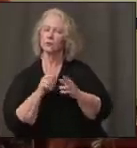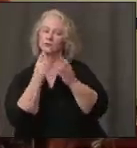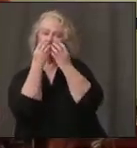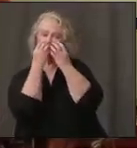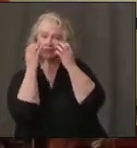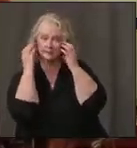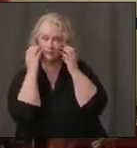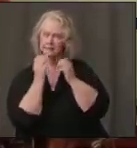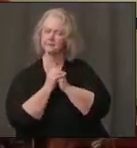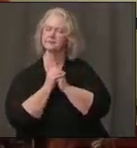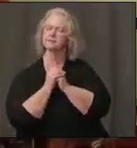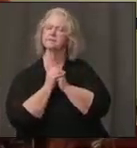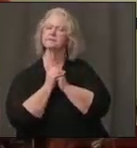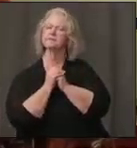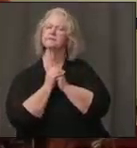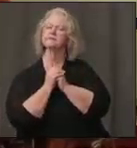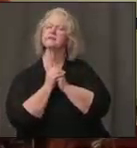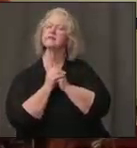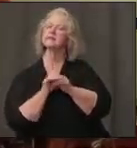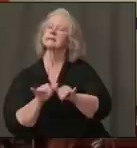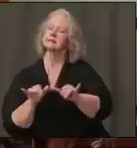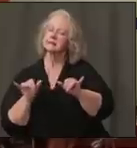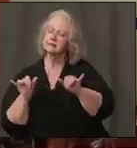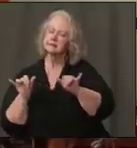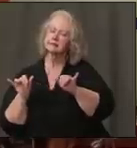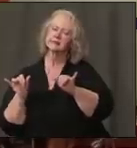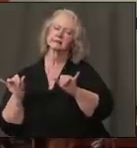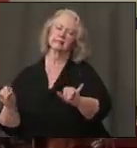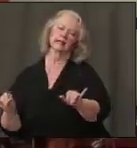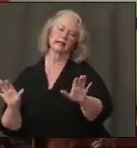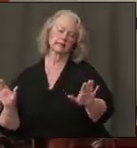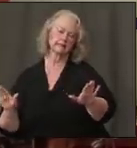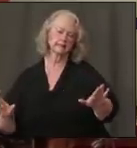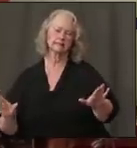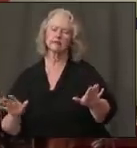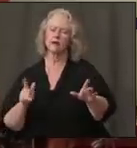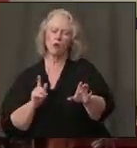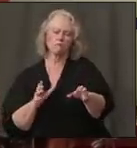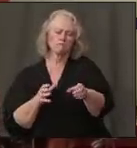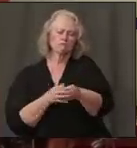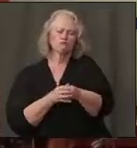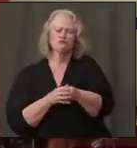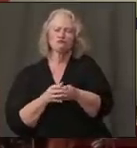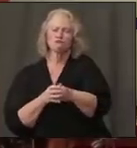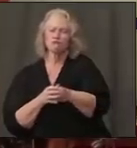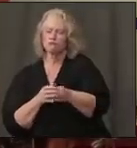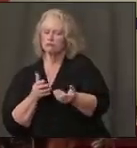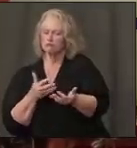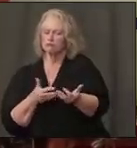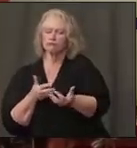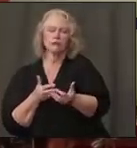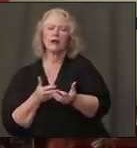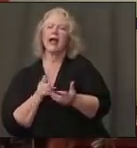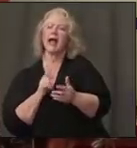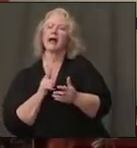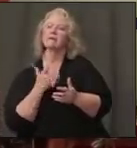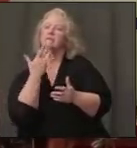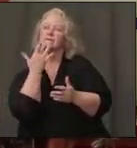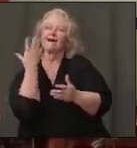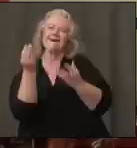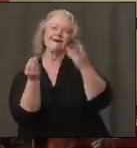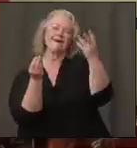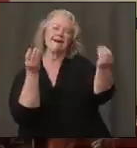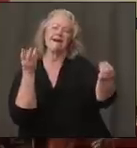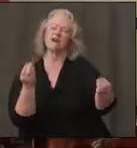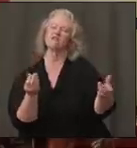masks, on staying, having small gatherings, and having as much outdoors as possible are